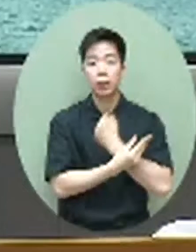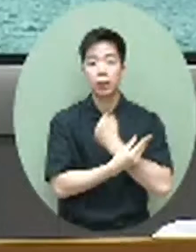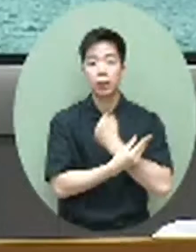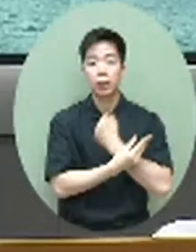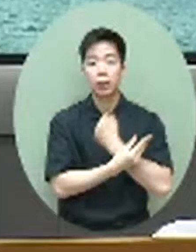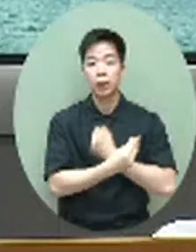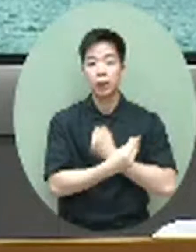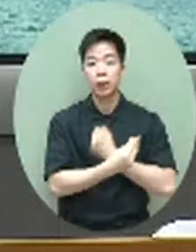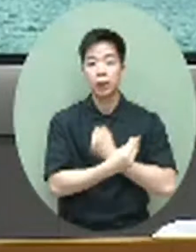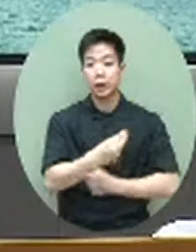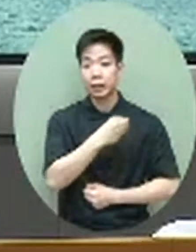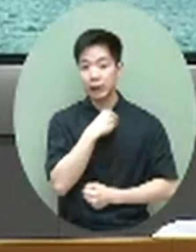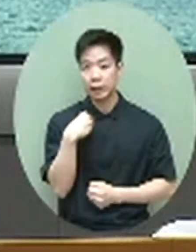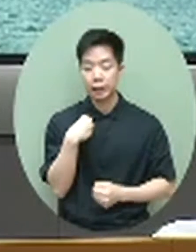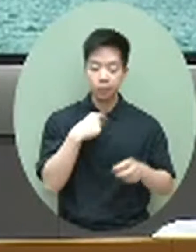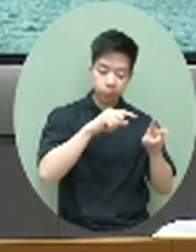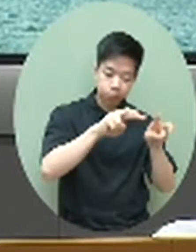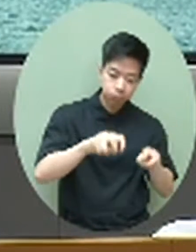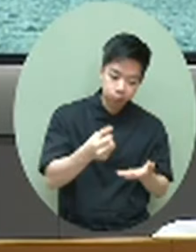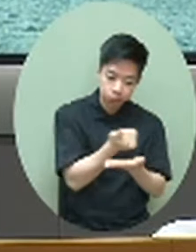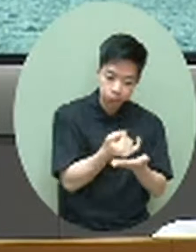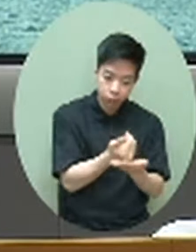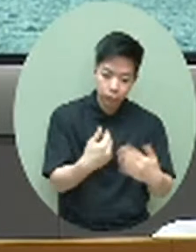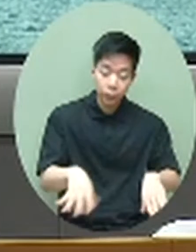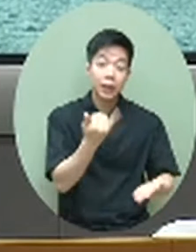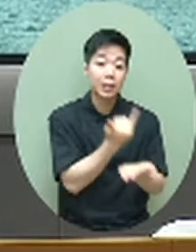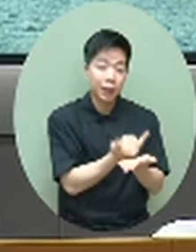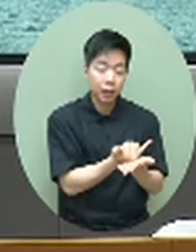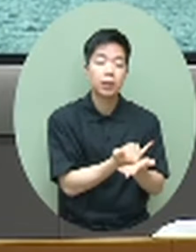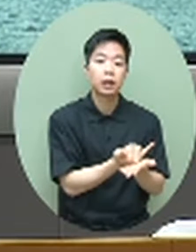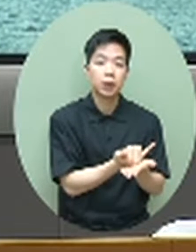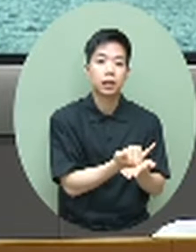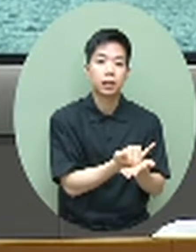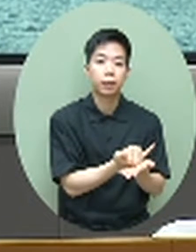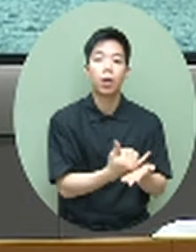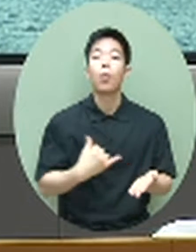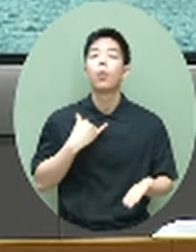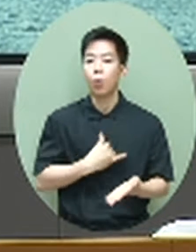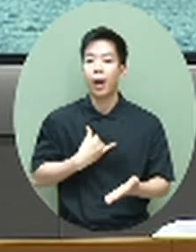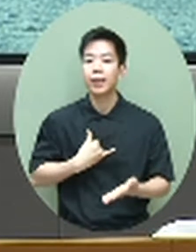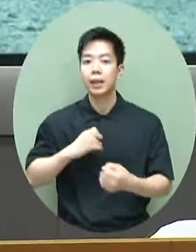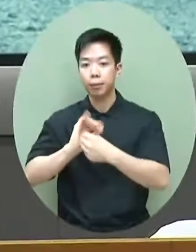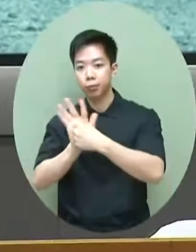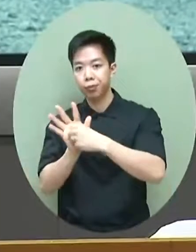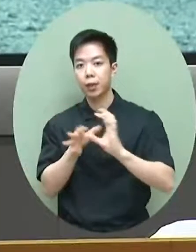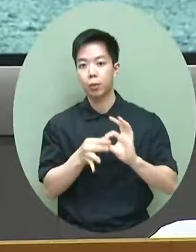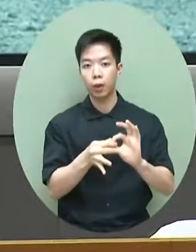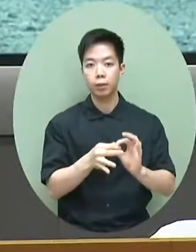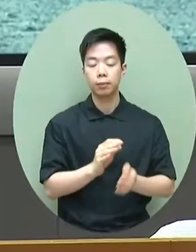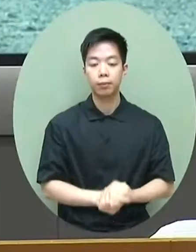and all of them had chronic illnesses. According to the autopsy report,